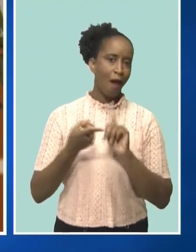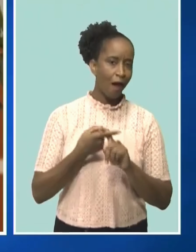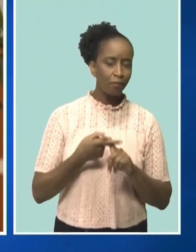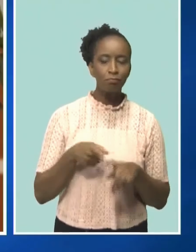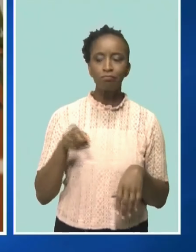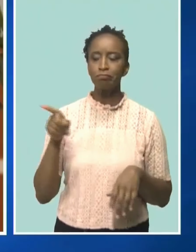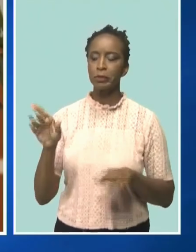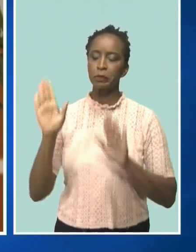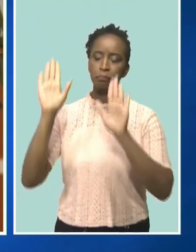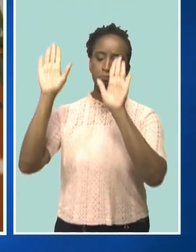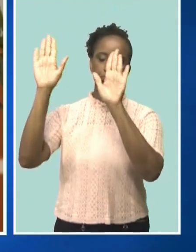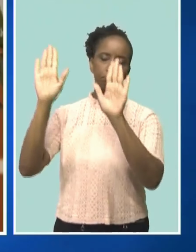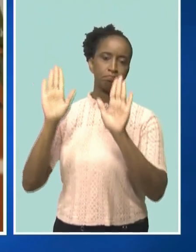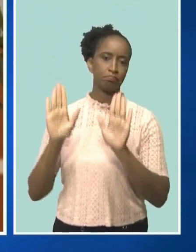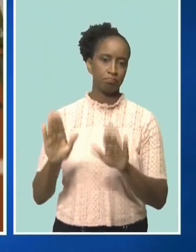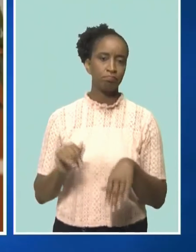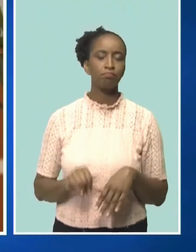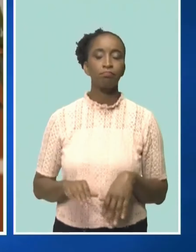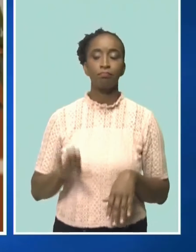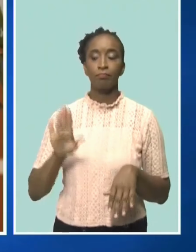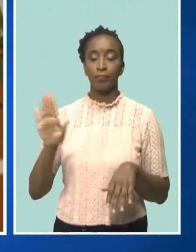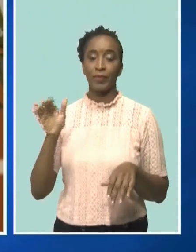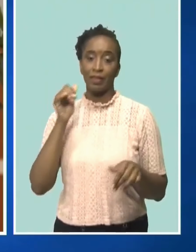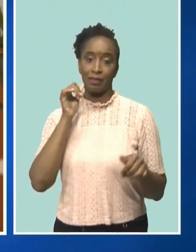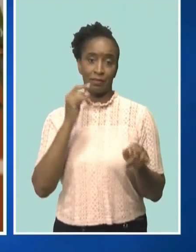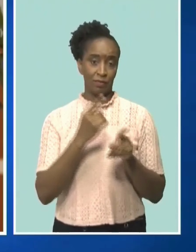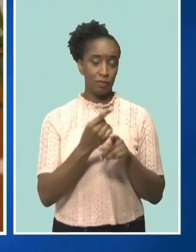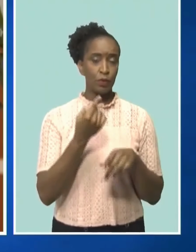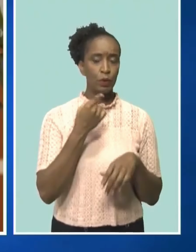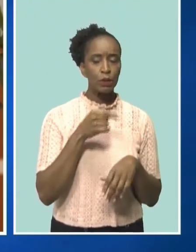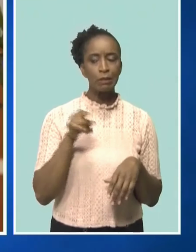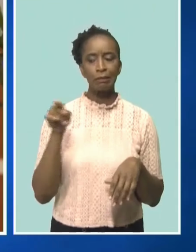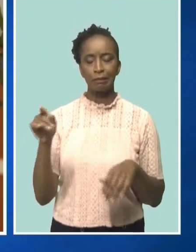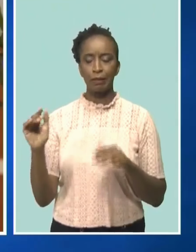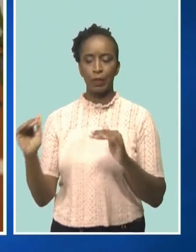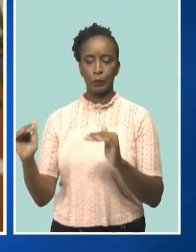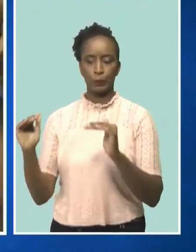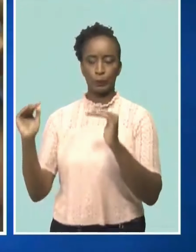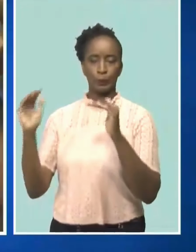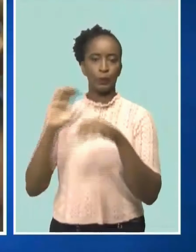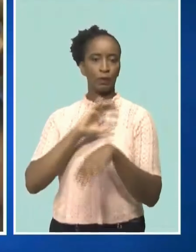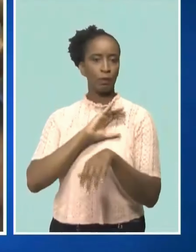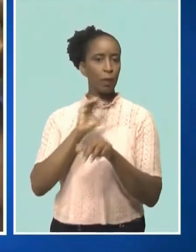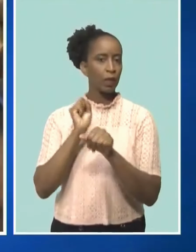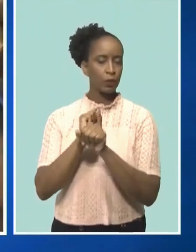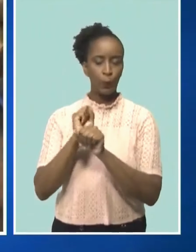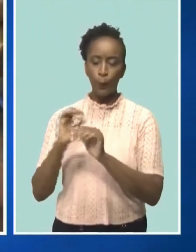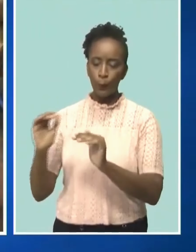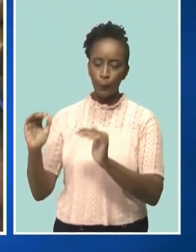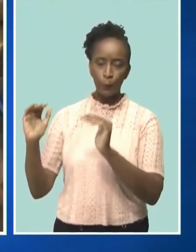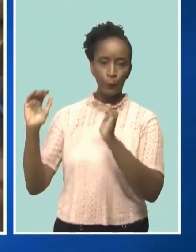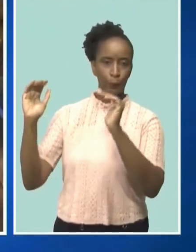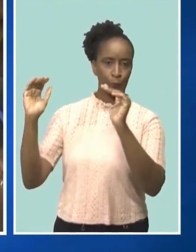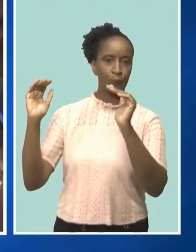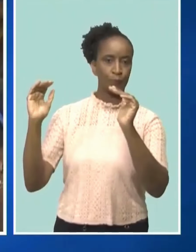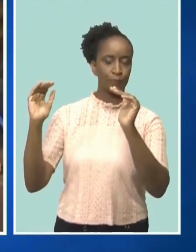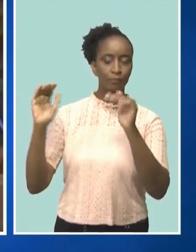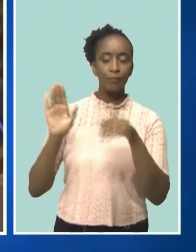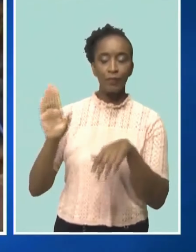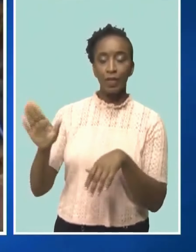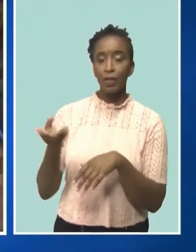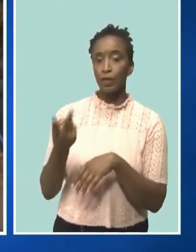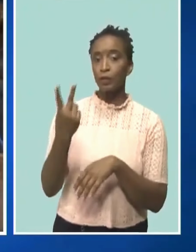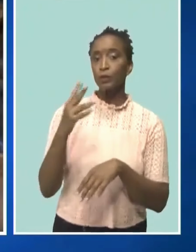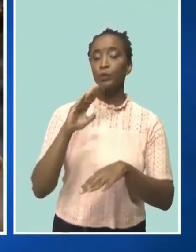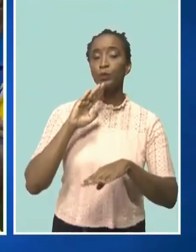sister Natalie Pierce says while her brother accomplished much during his career as a police officer, he saw his two daughters, Marissa Inniss